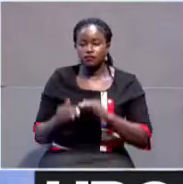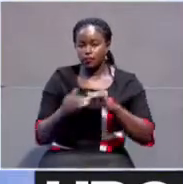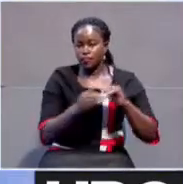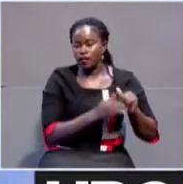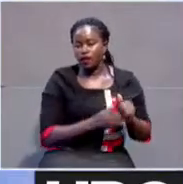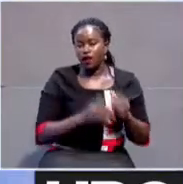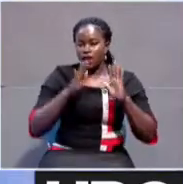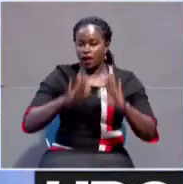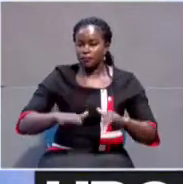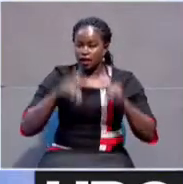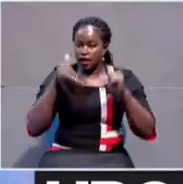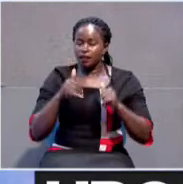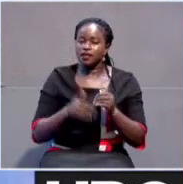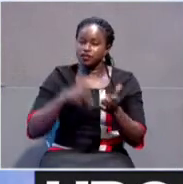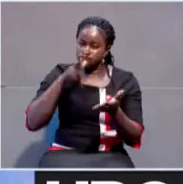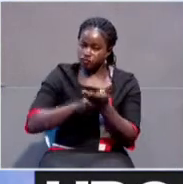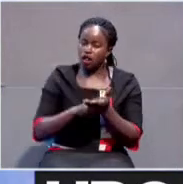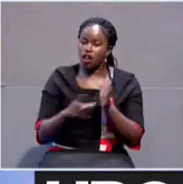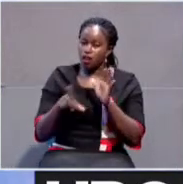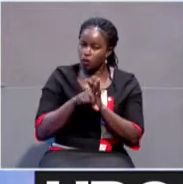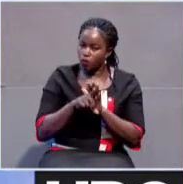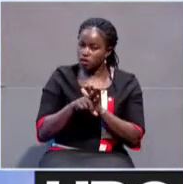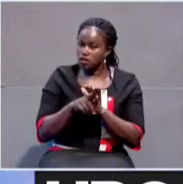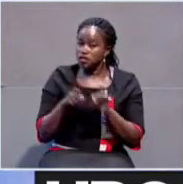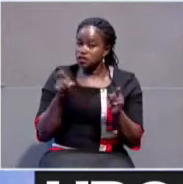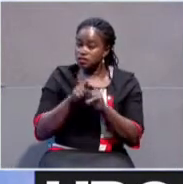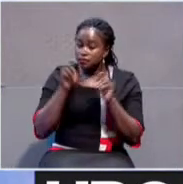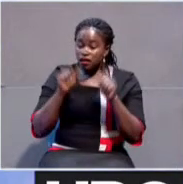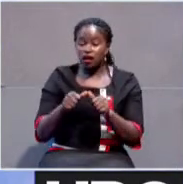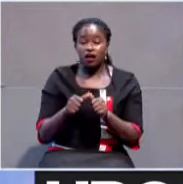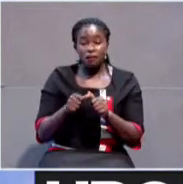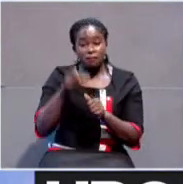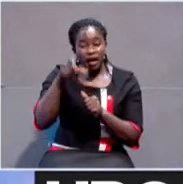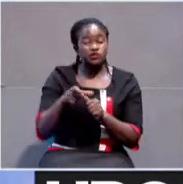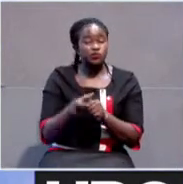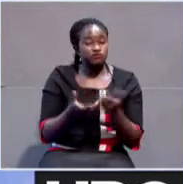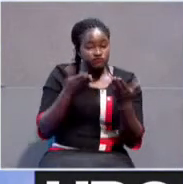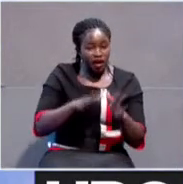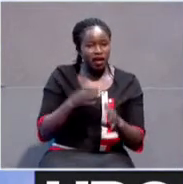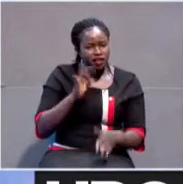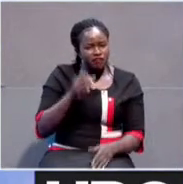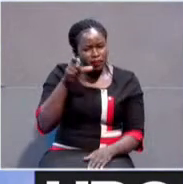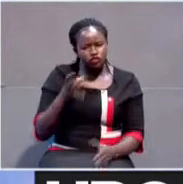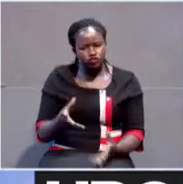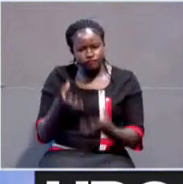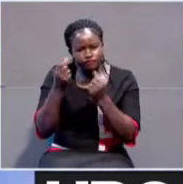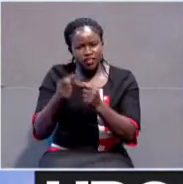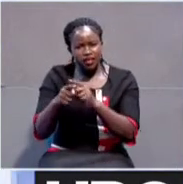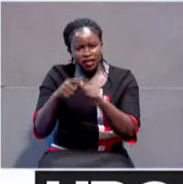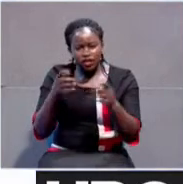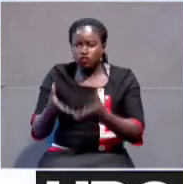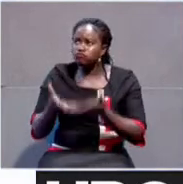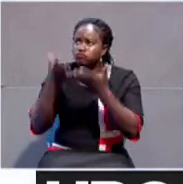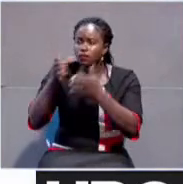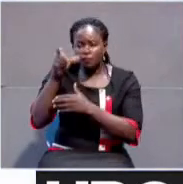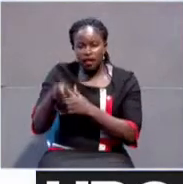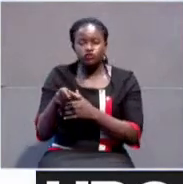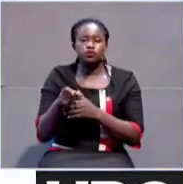And Parliament has passed a law that slaps a death penalty to anyone convicted for human sacrifice.